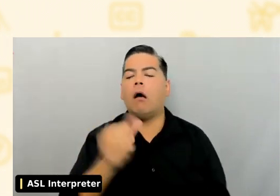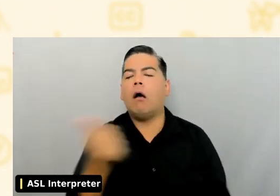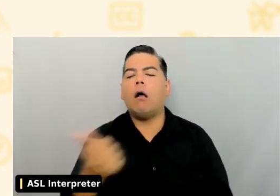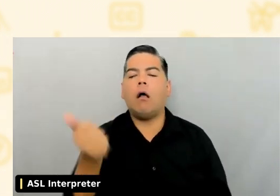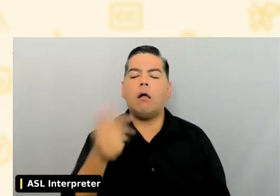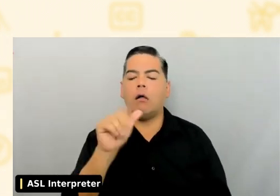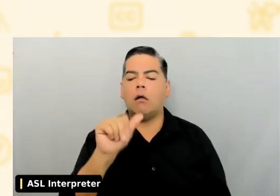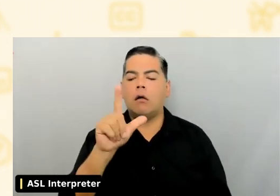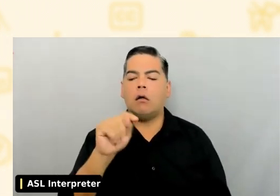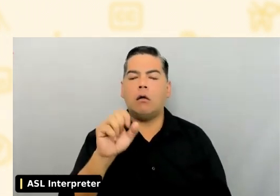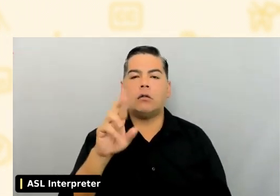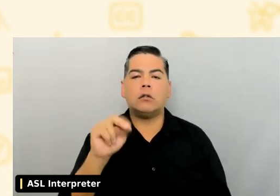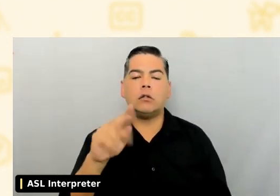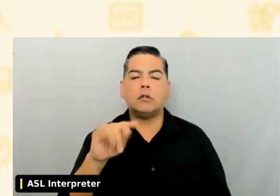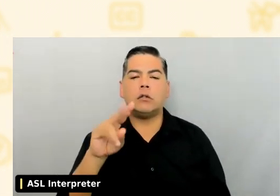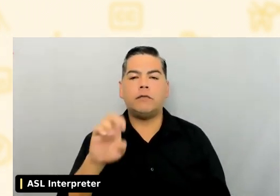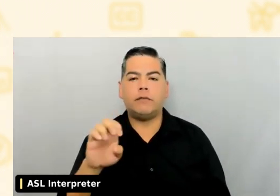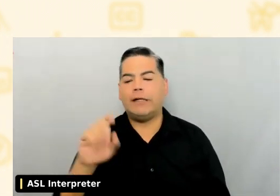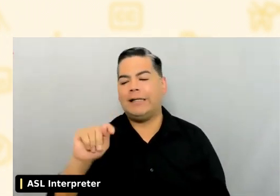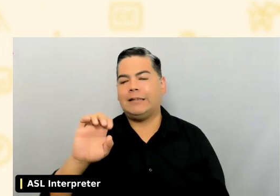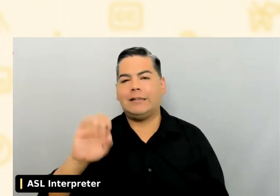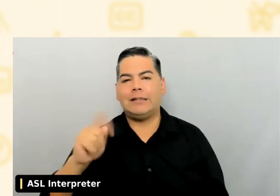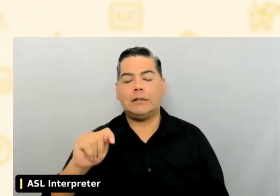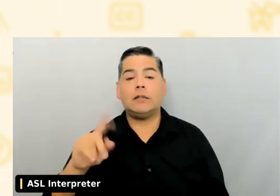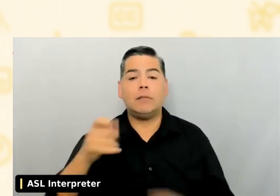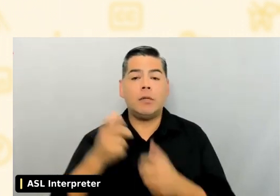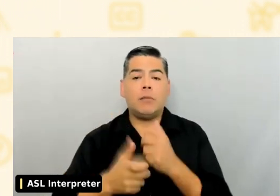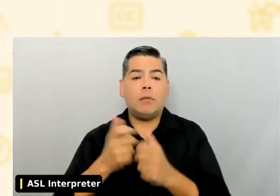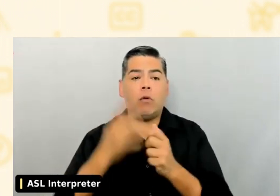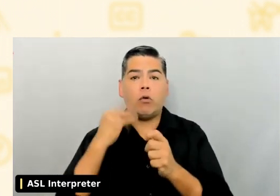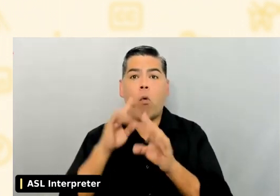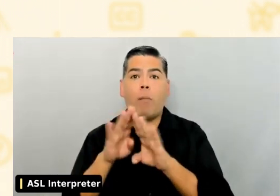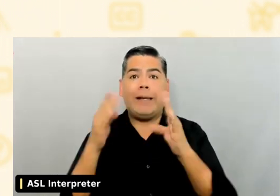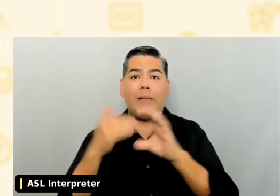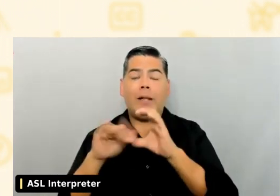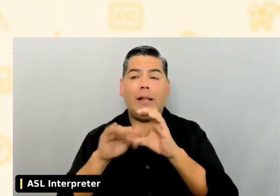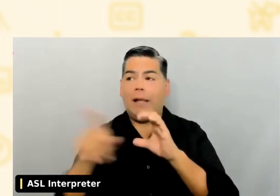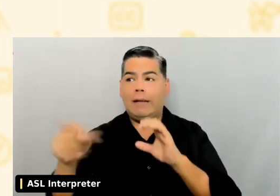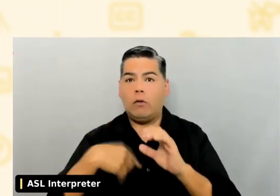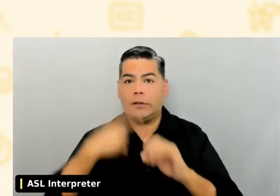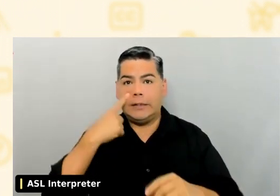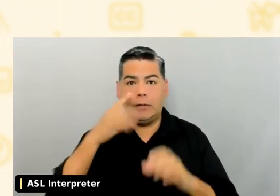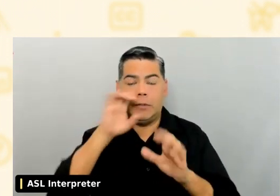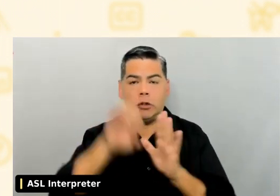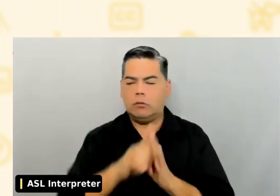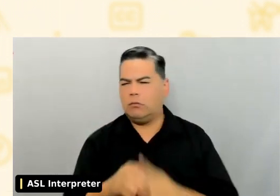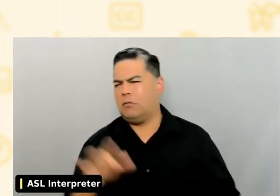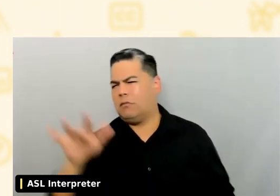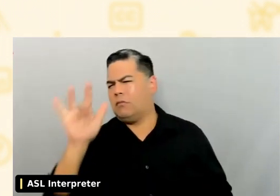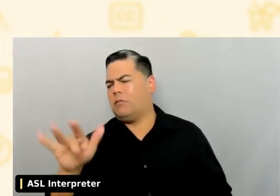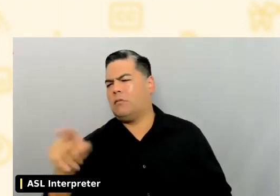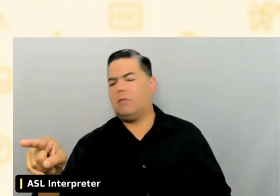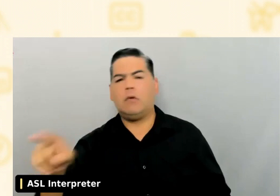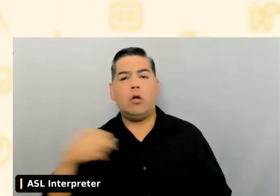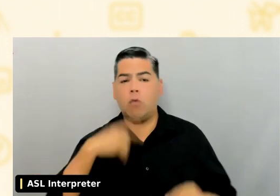a problem, because when you open the email and they don't see the image there, if you don't have any alt